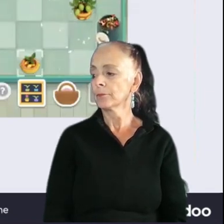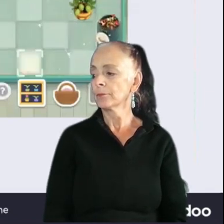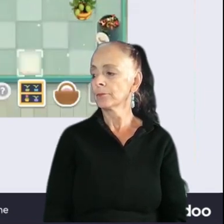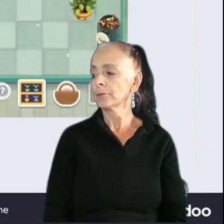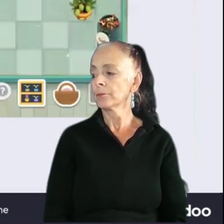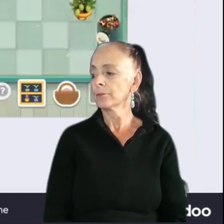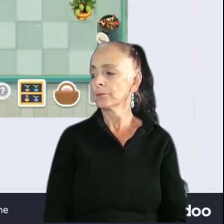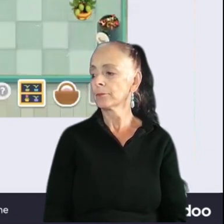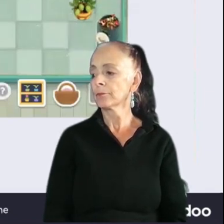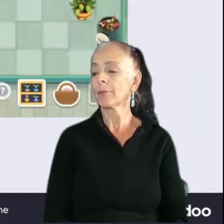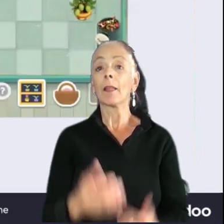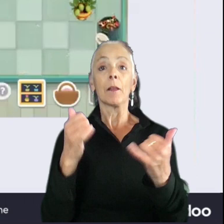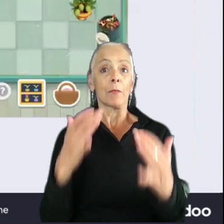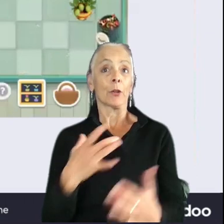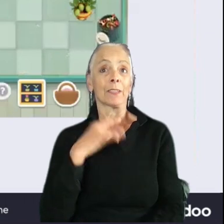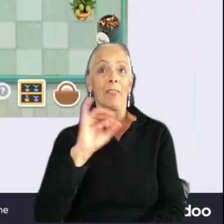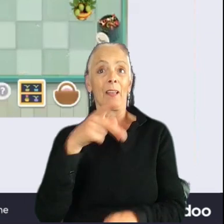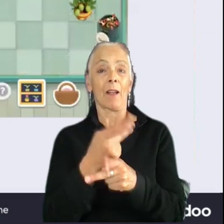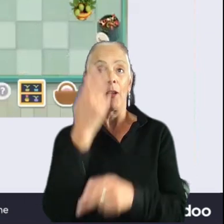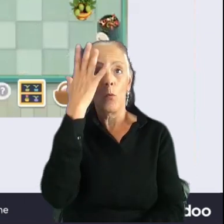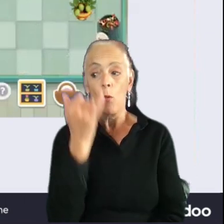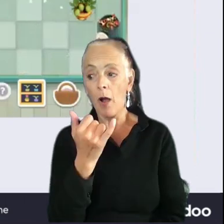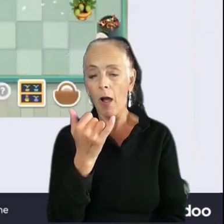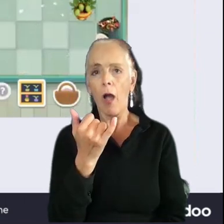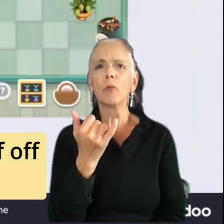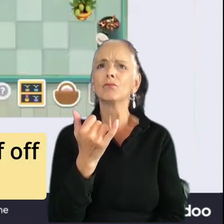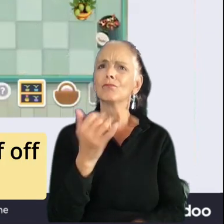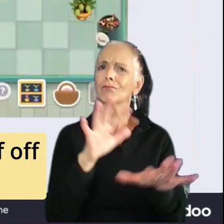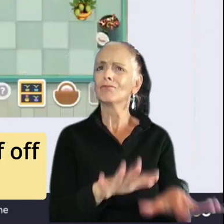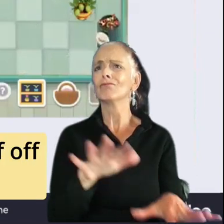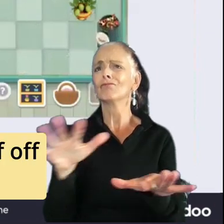And what players like about this type of game is how calming and relaxing